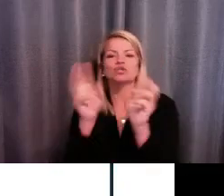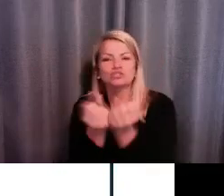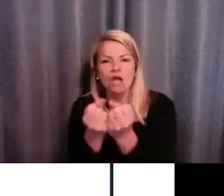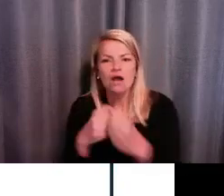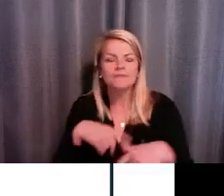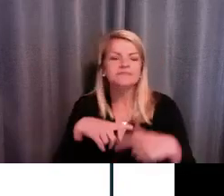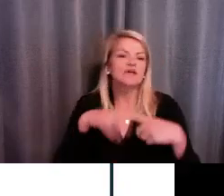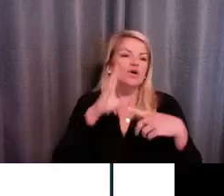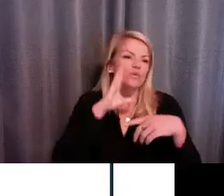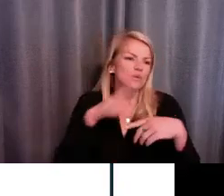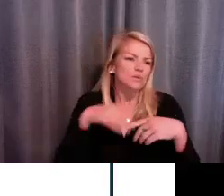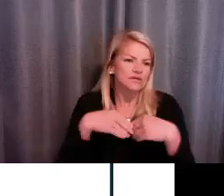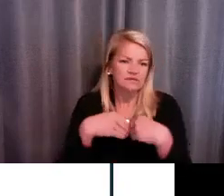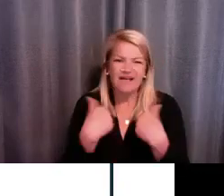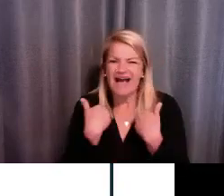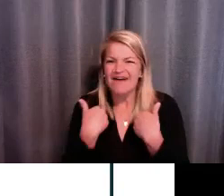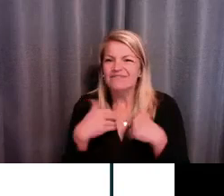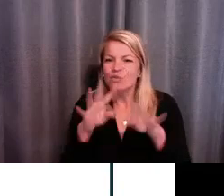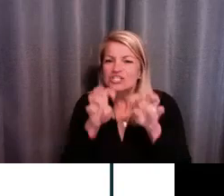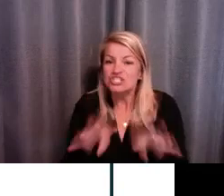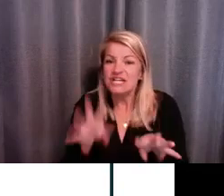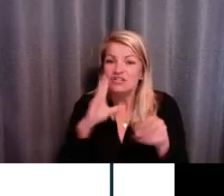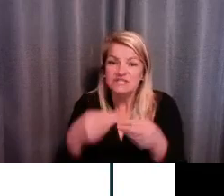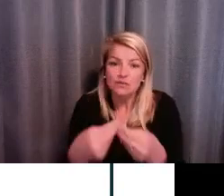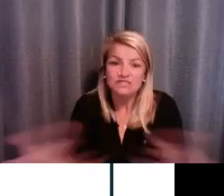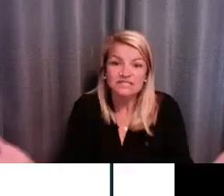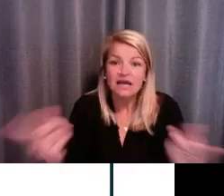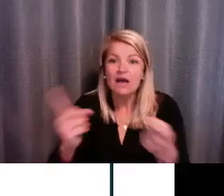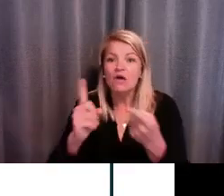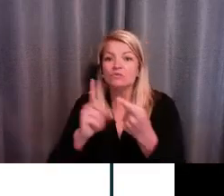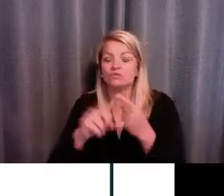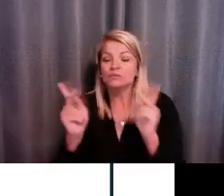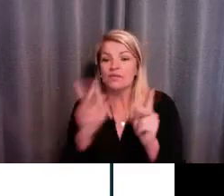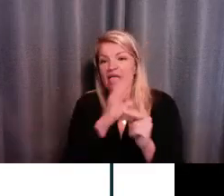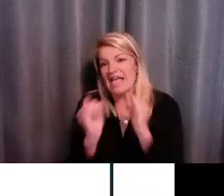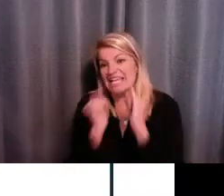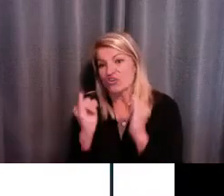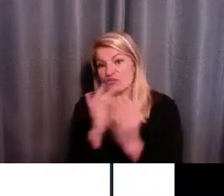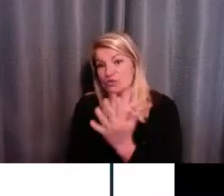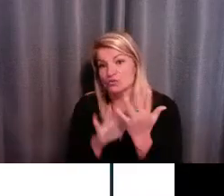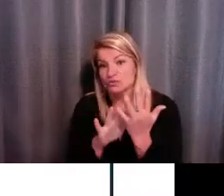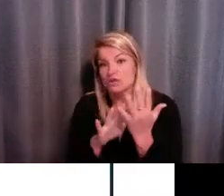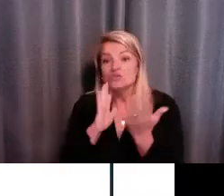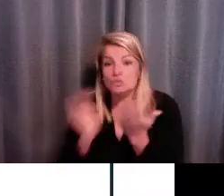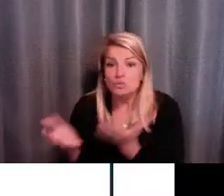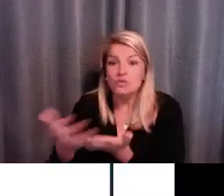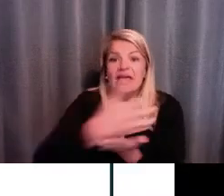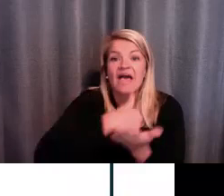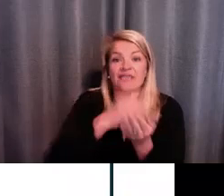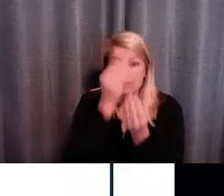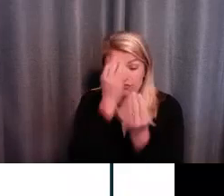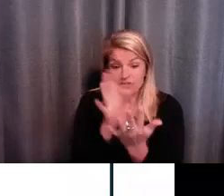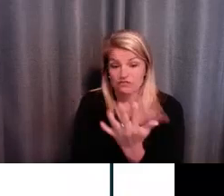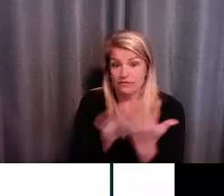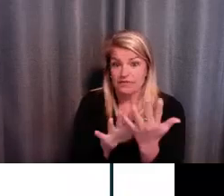distribution of online key questionnaires and surveys and interviews. By this, we are going to have three kinds